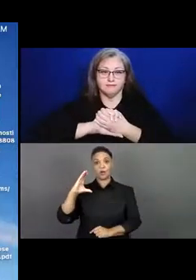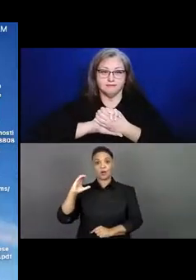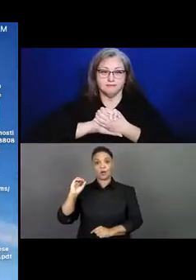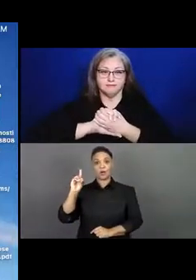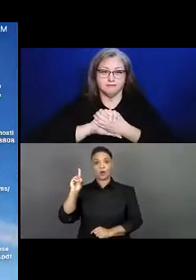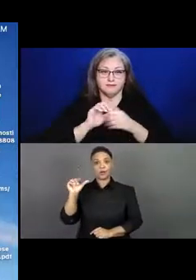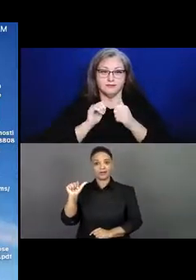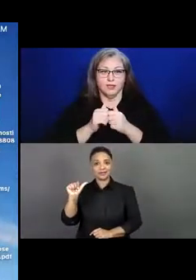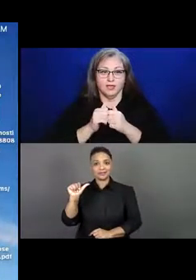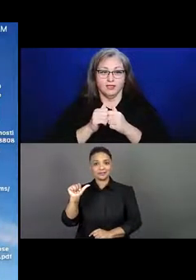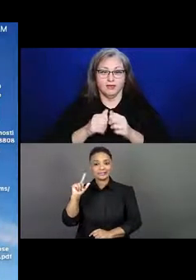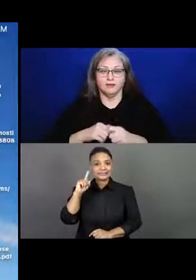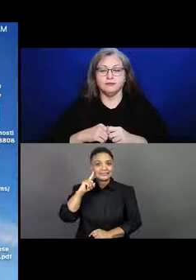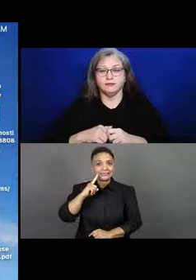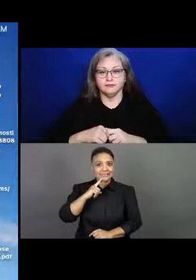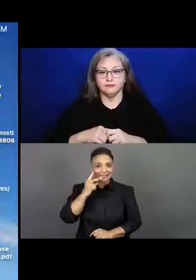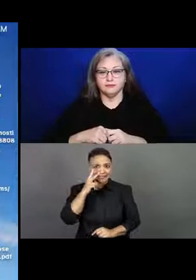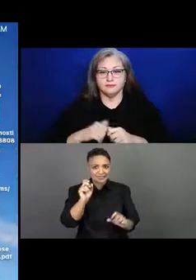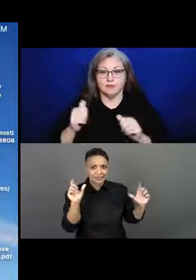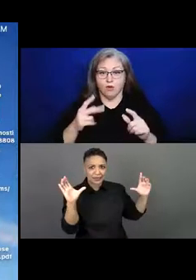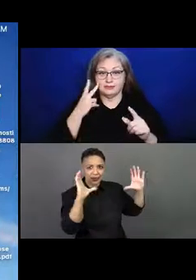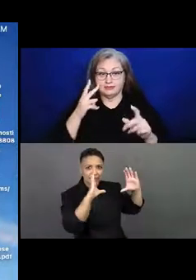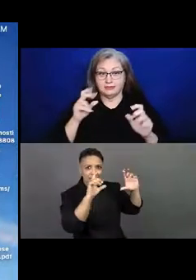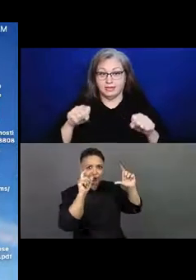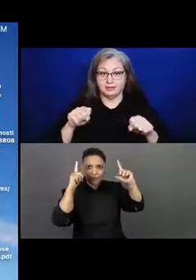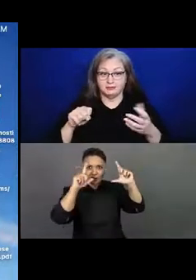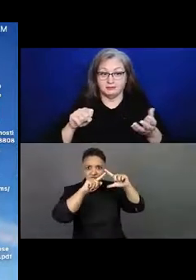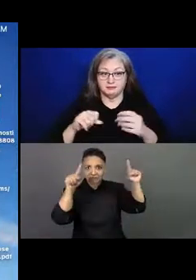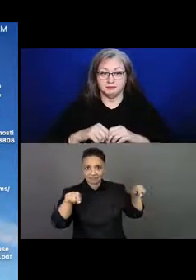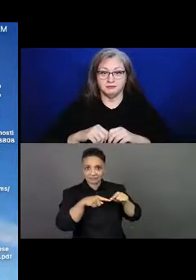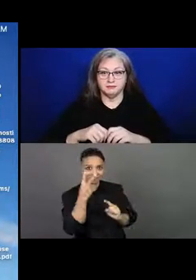together? Can you all see it?